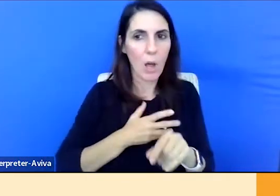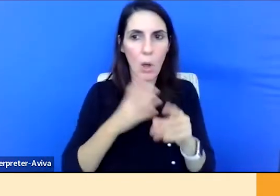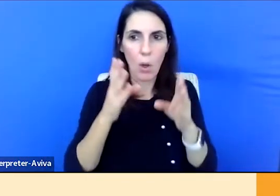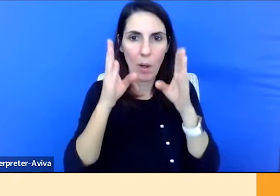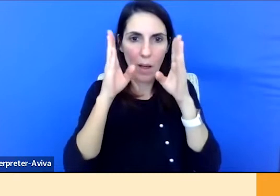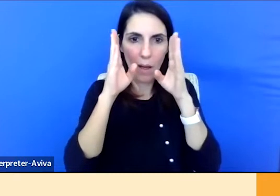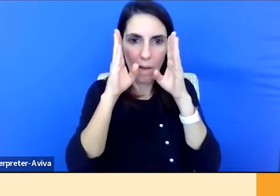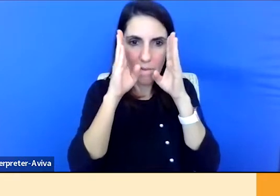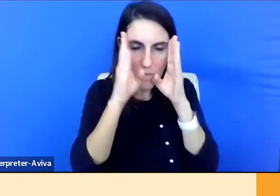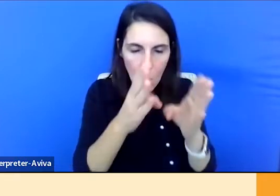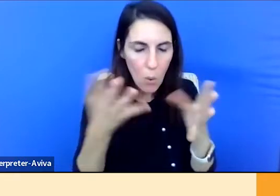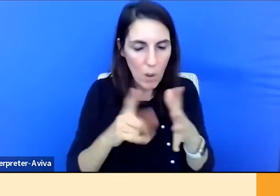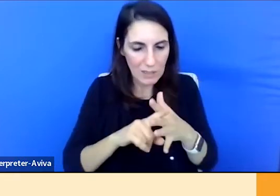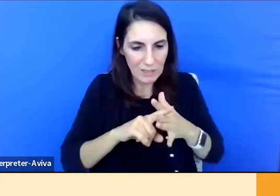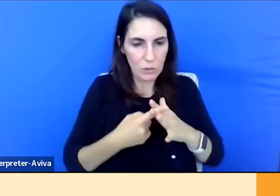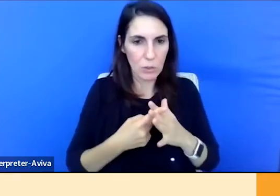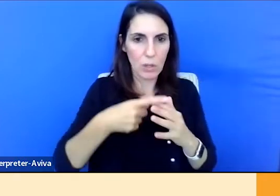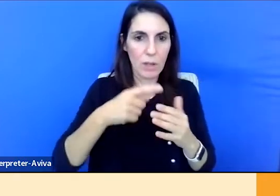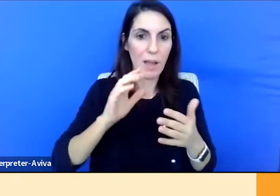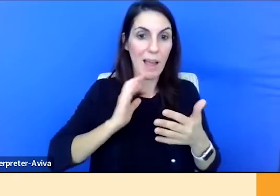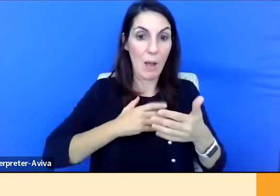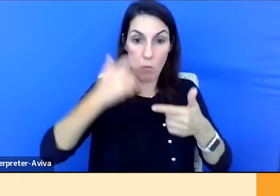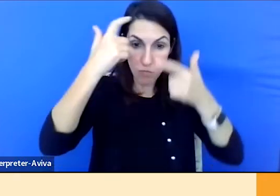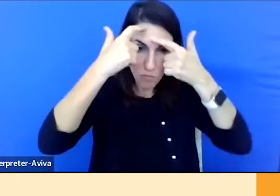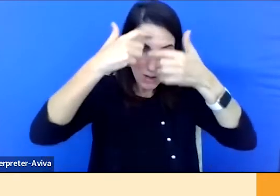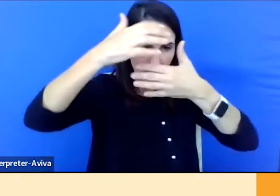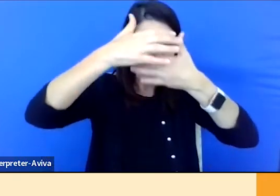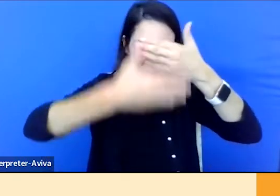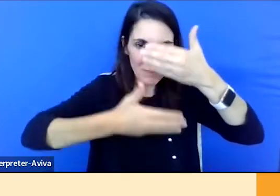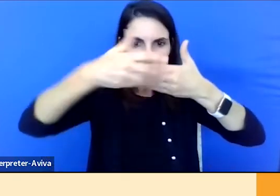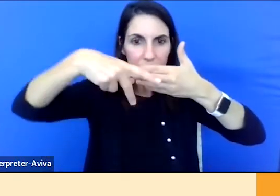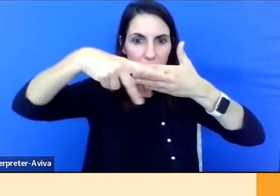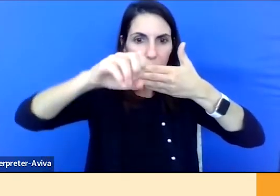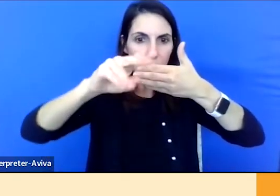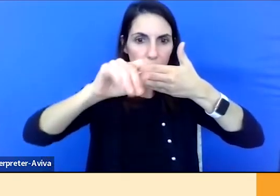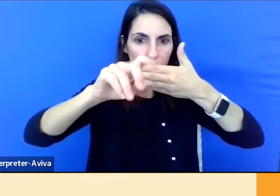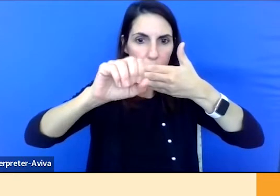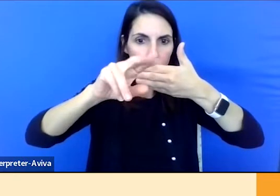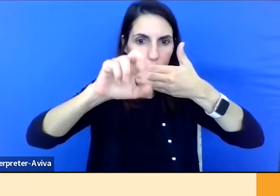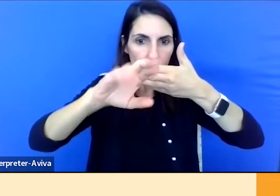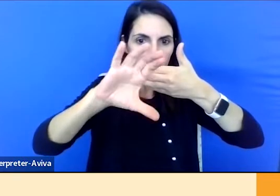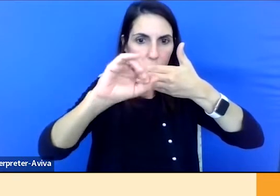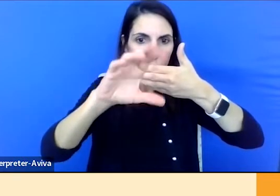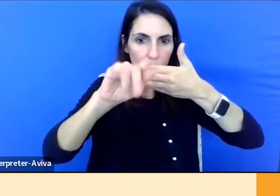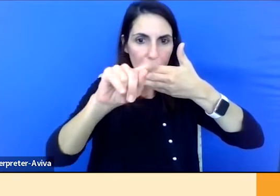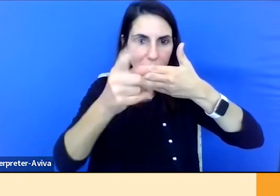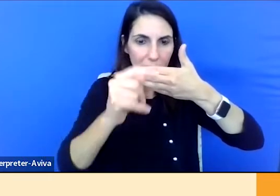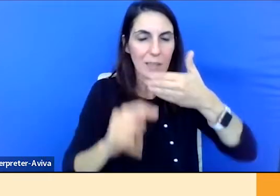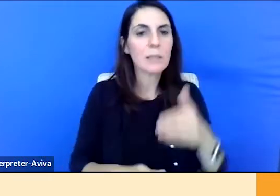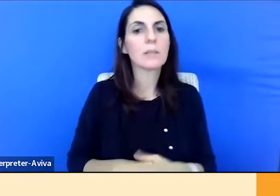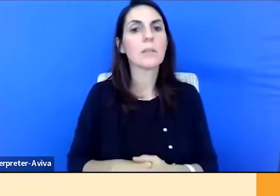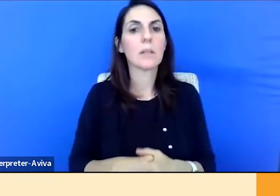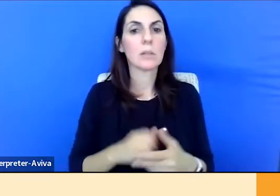activated is the premotor cortex as we ground ourselves in compassionate